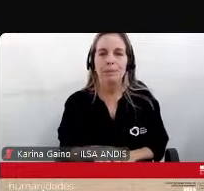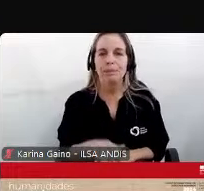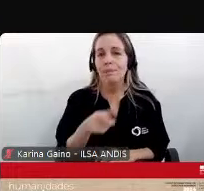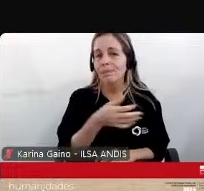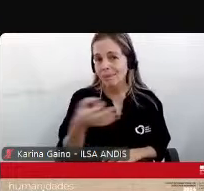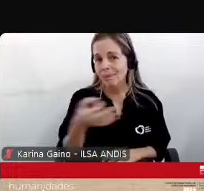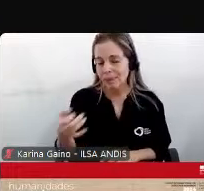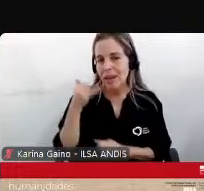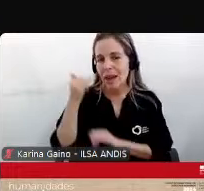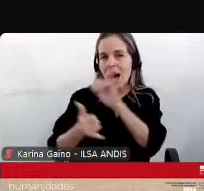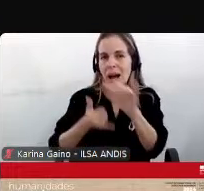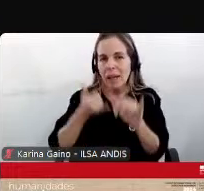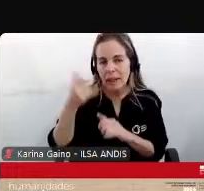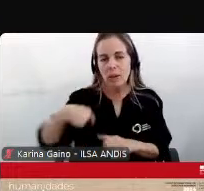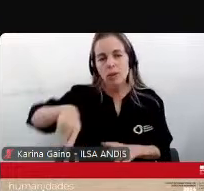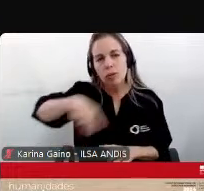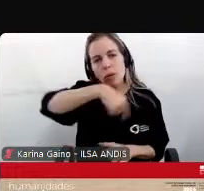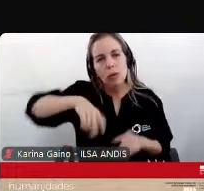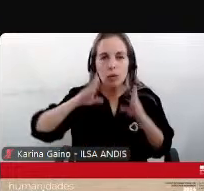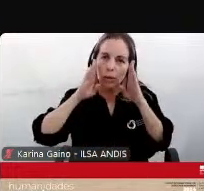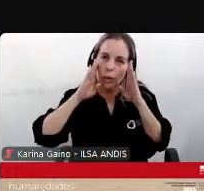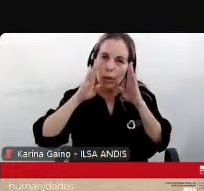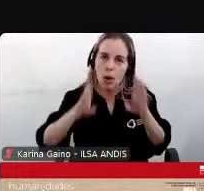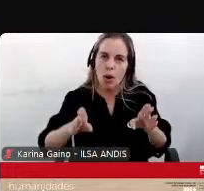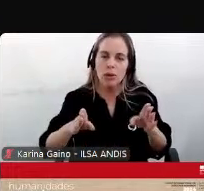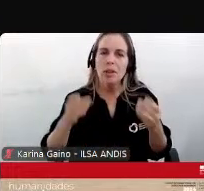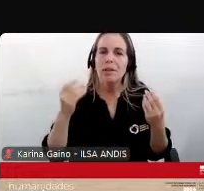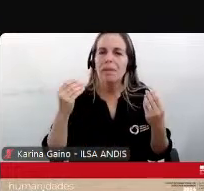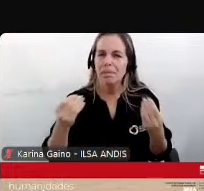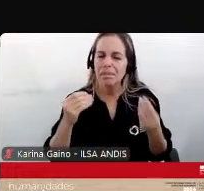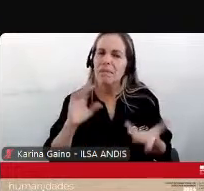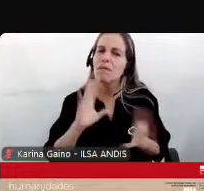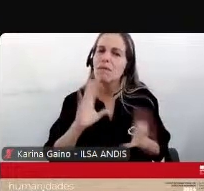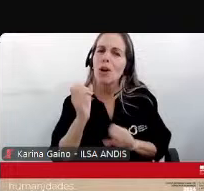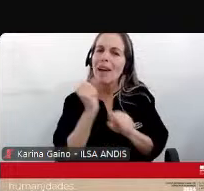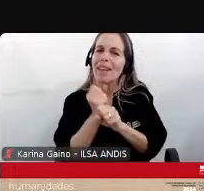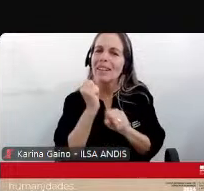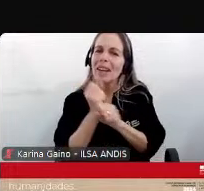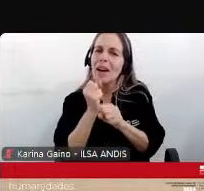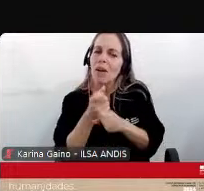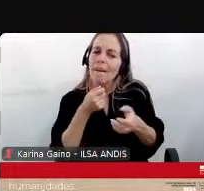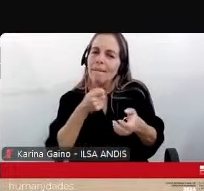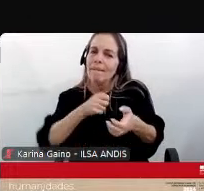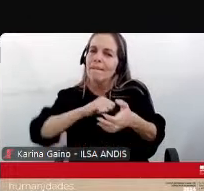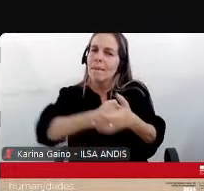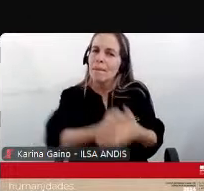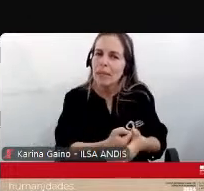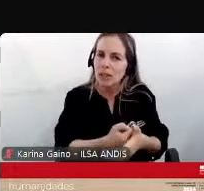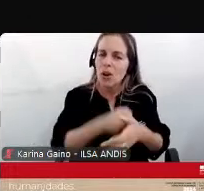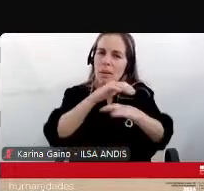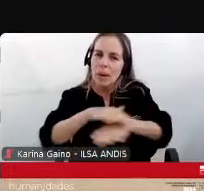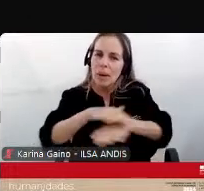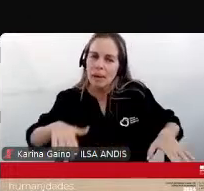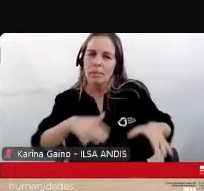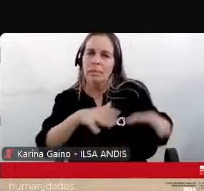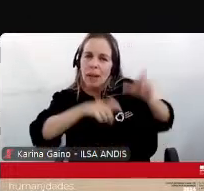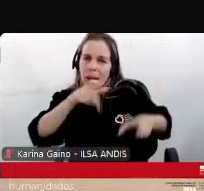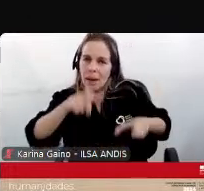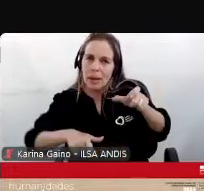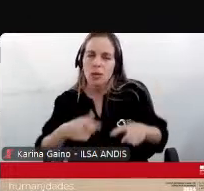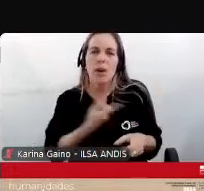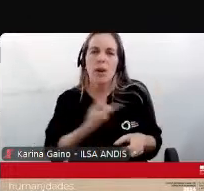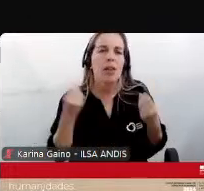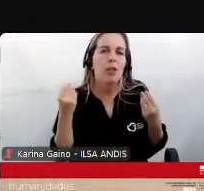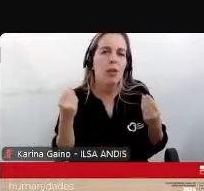on how forced labor is manifested in the agricultural sector in the Americas, based on decades